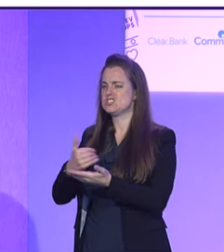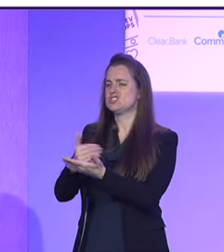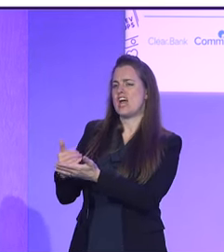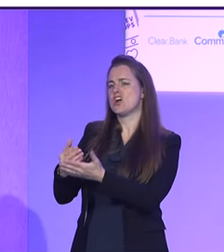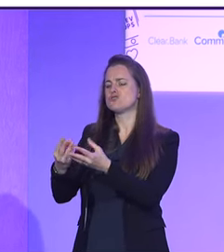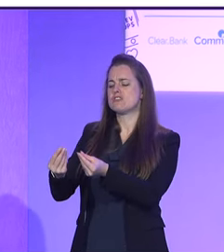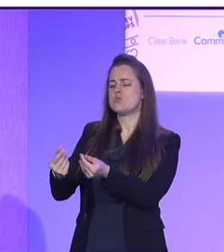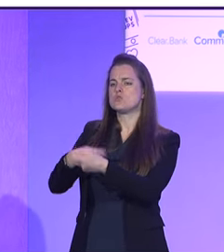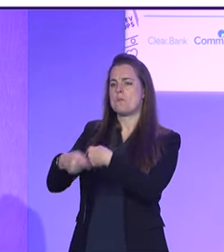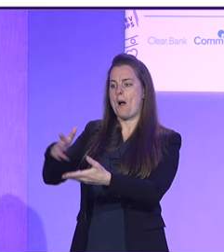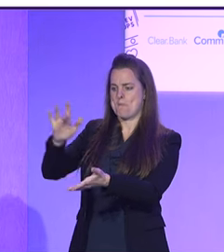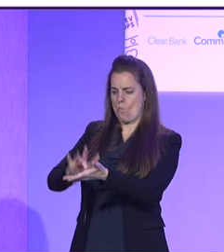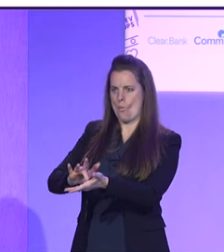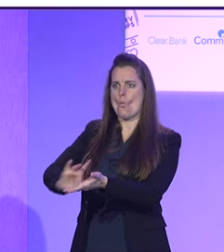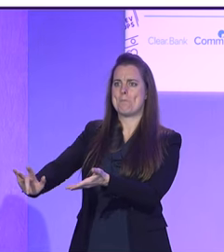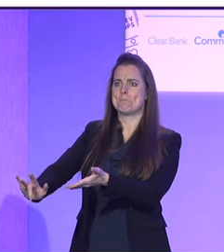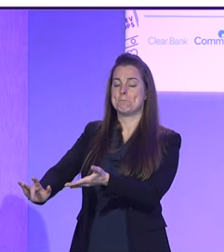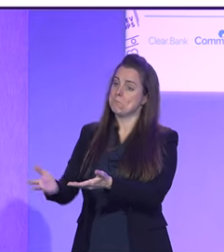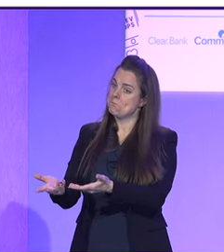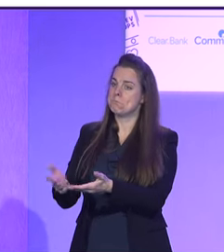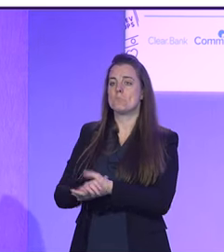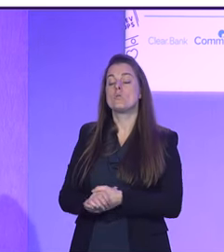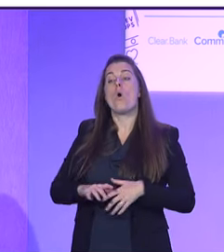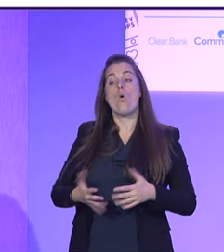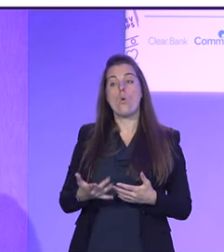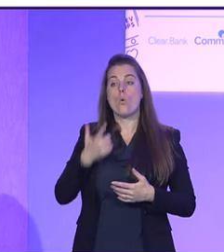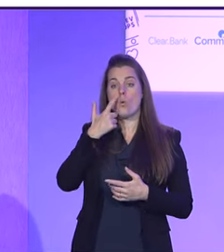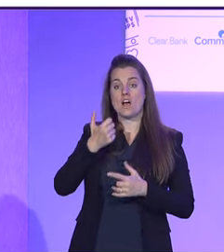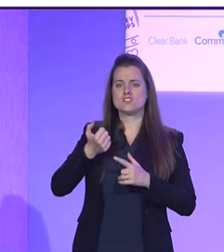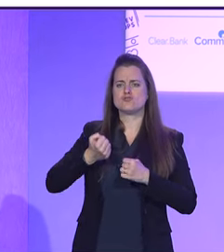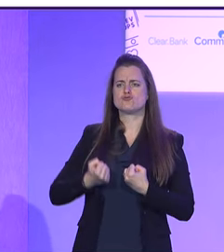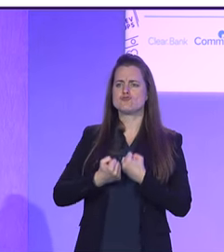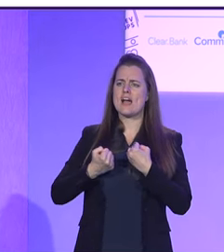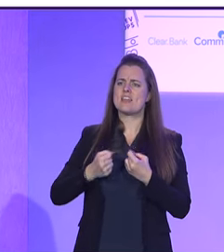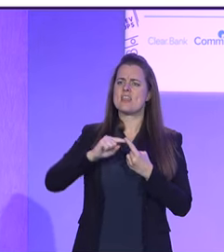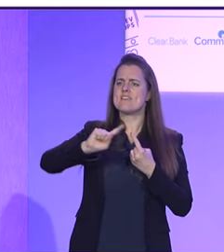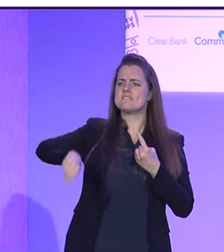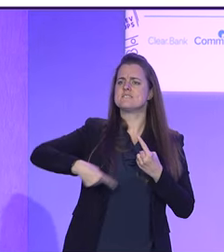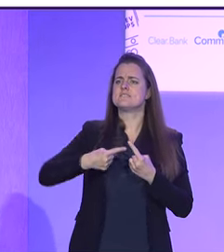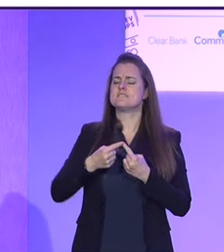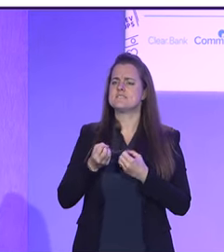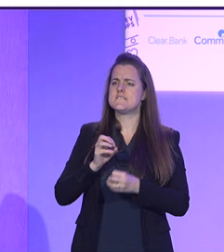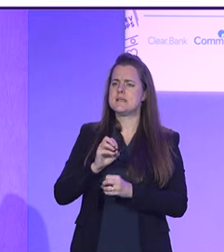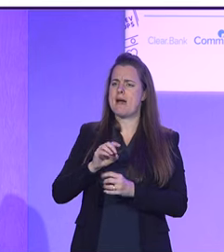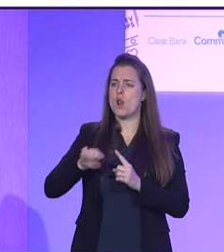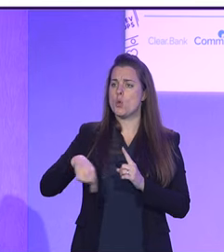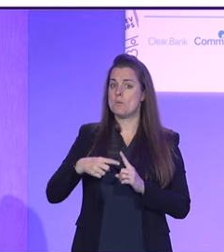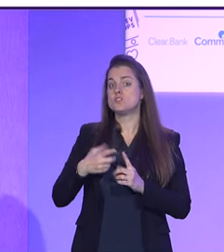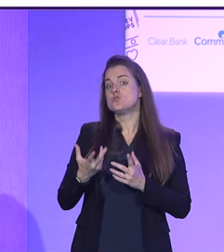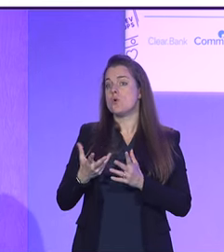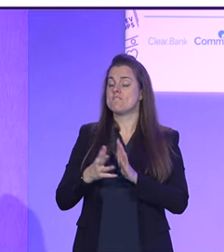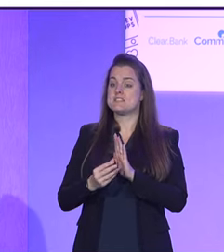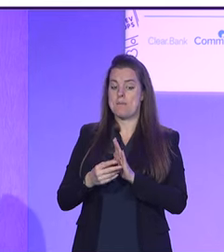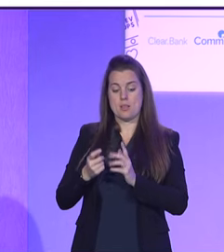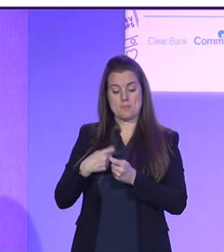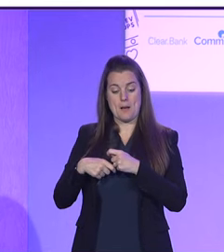depleted completely. You can try to strengthen this feedback loop by, for example, privatizing the